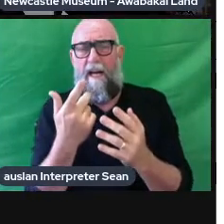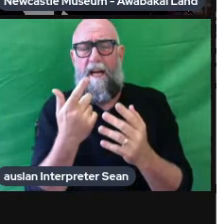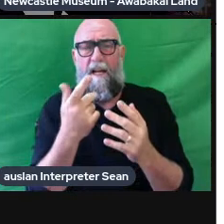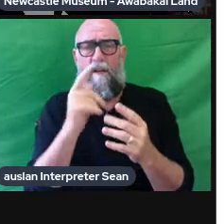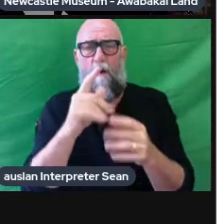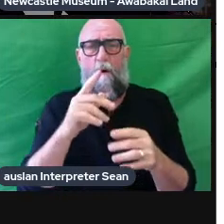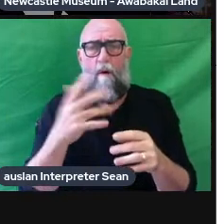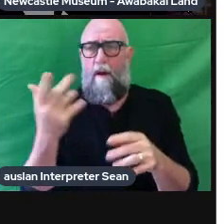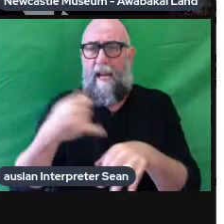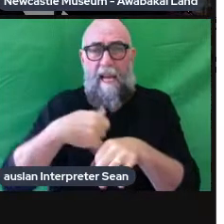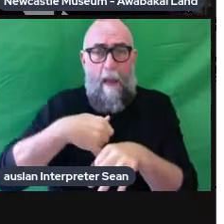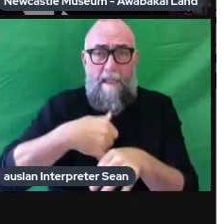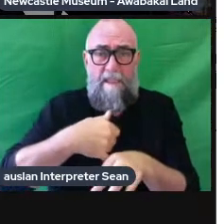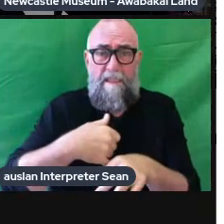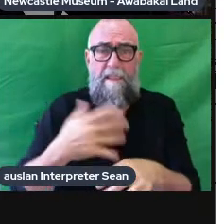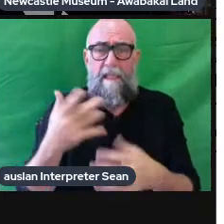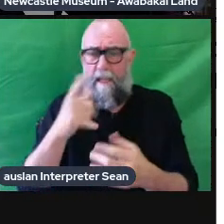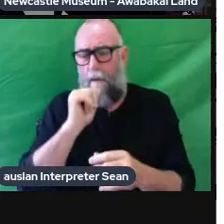process as well.